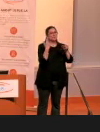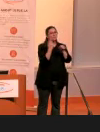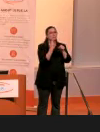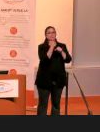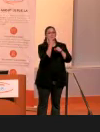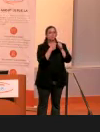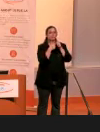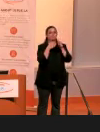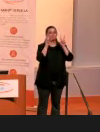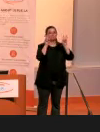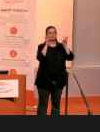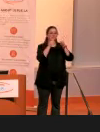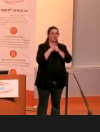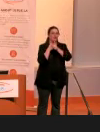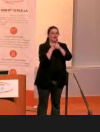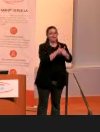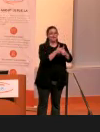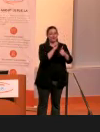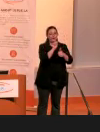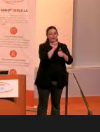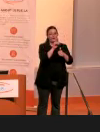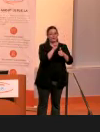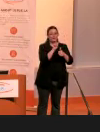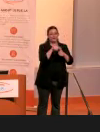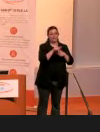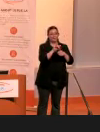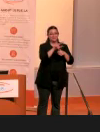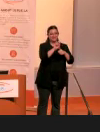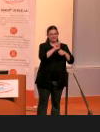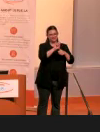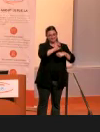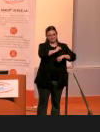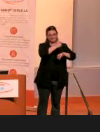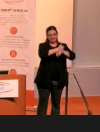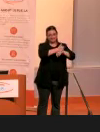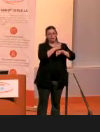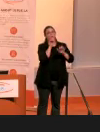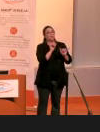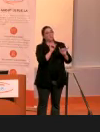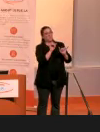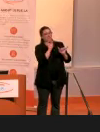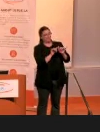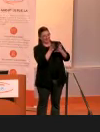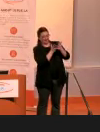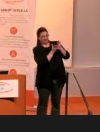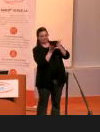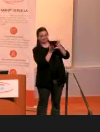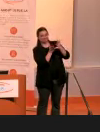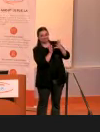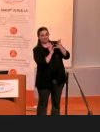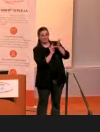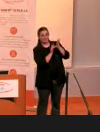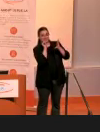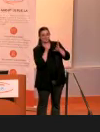means that if we discover that the intervention is not going to work in that subset very quickly, we stop it. So we